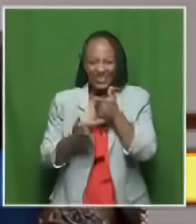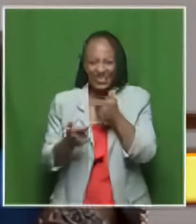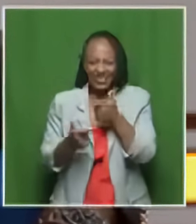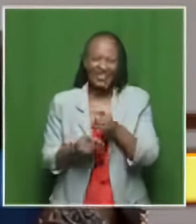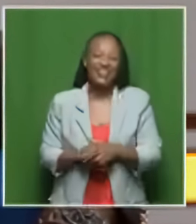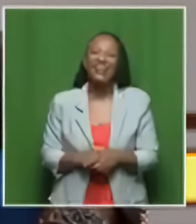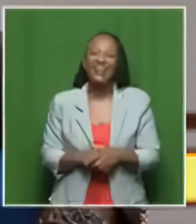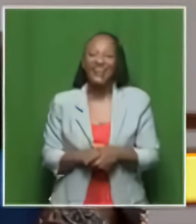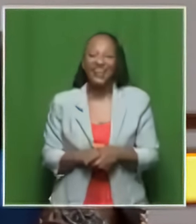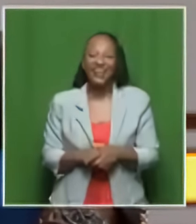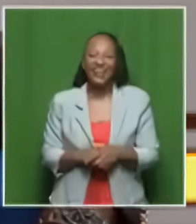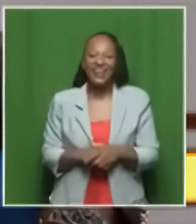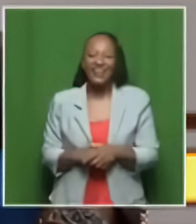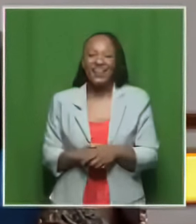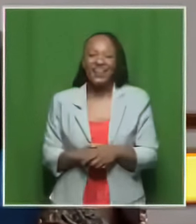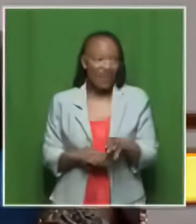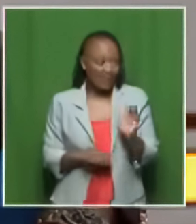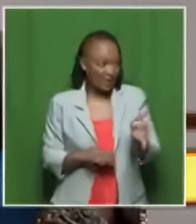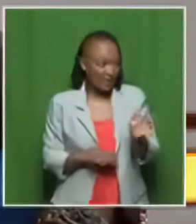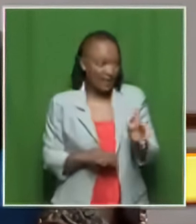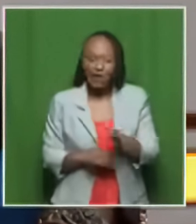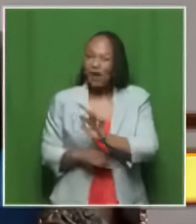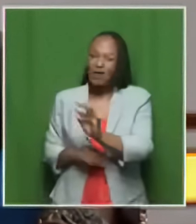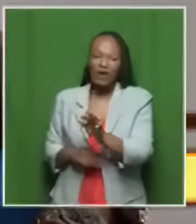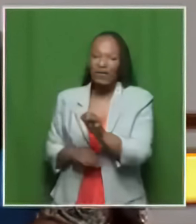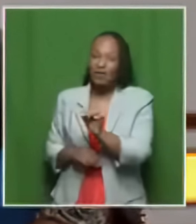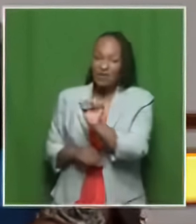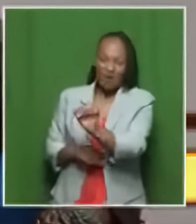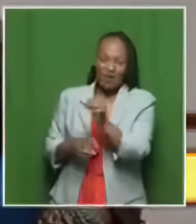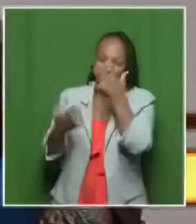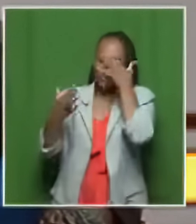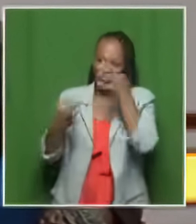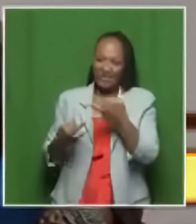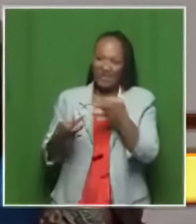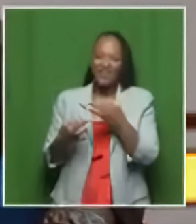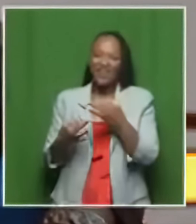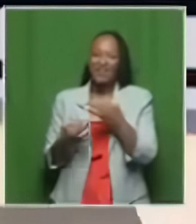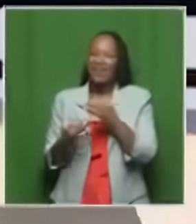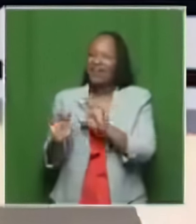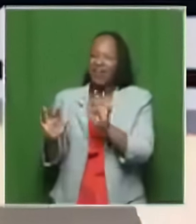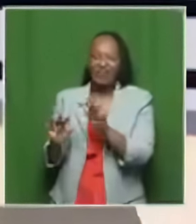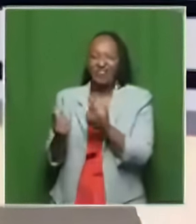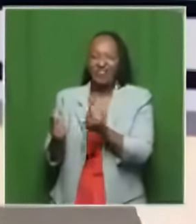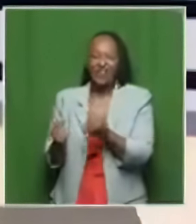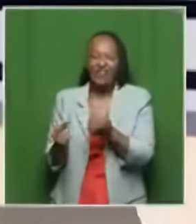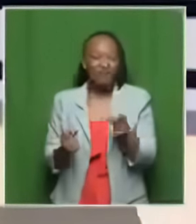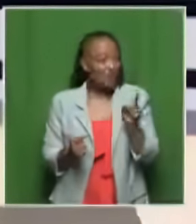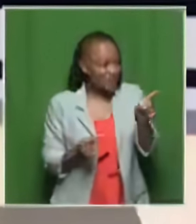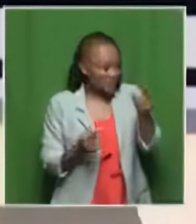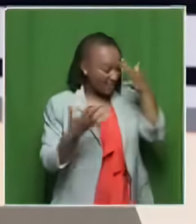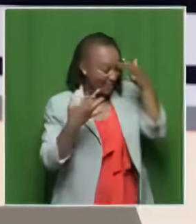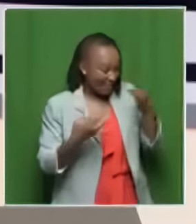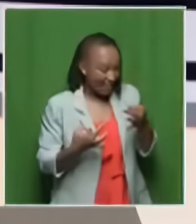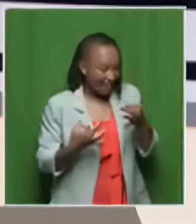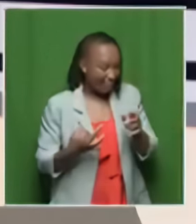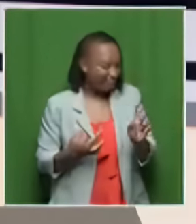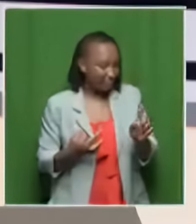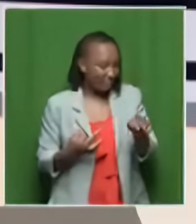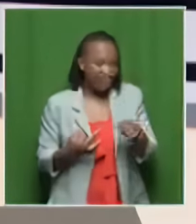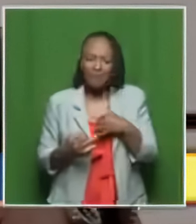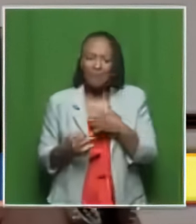You're going But to will you? You're going to take. But will you? No, it's not your call to say that. No, I won't do it, by the way, but it's not your call to make. I won't do